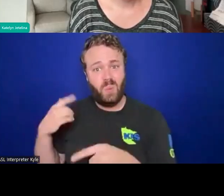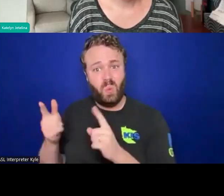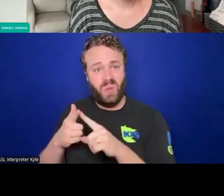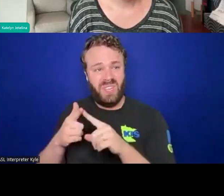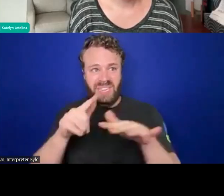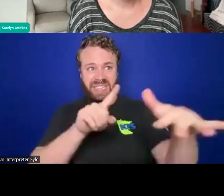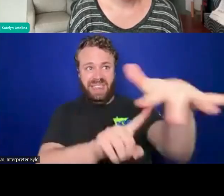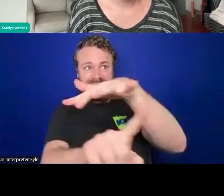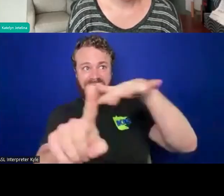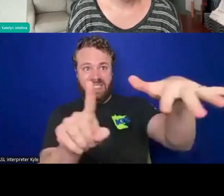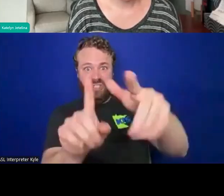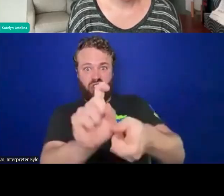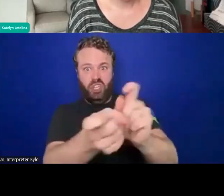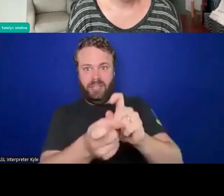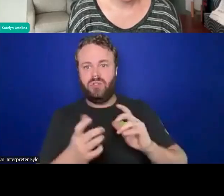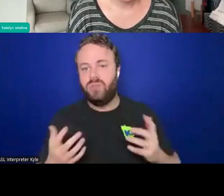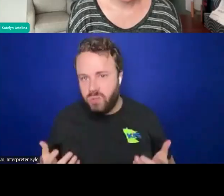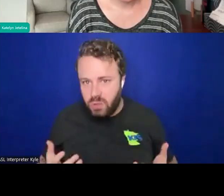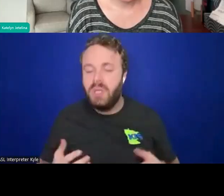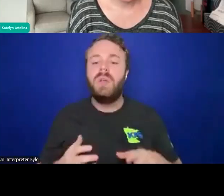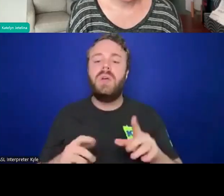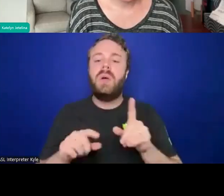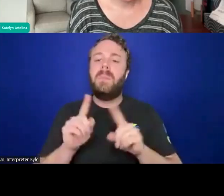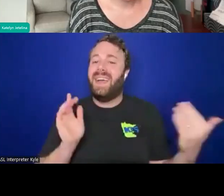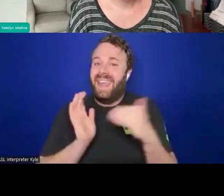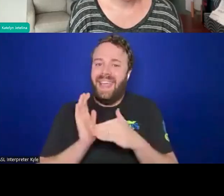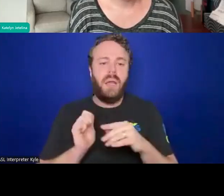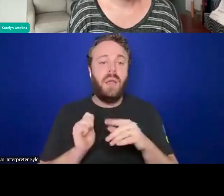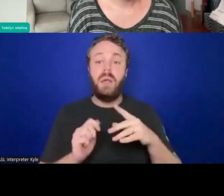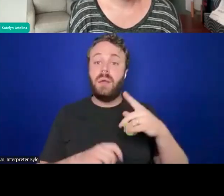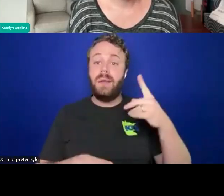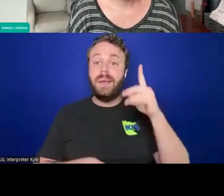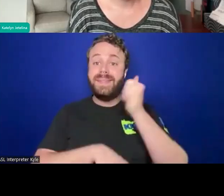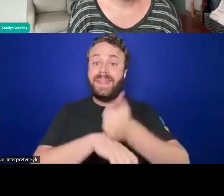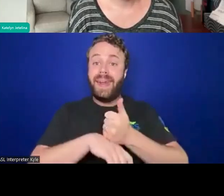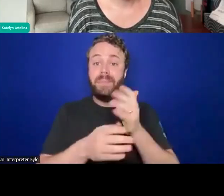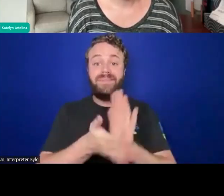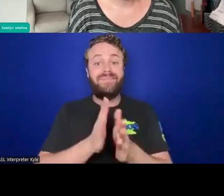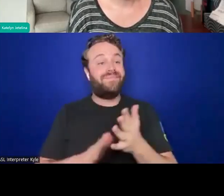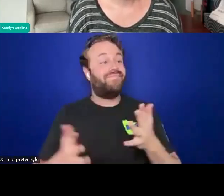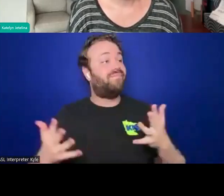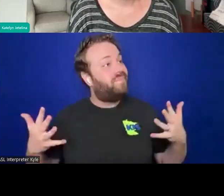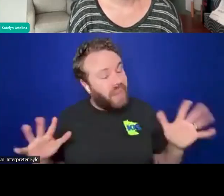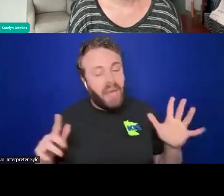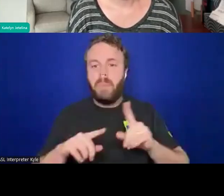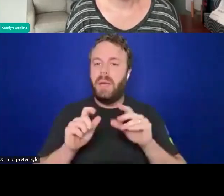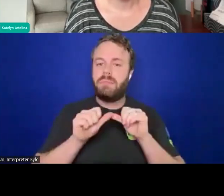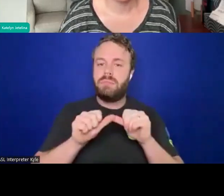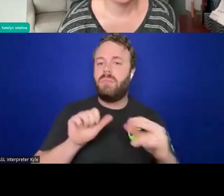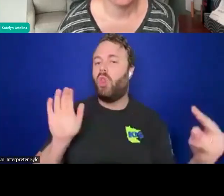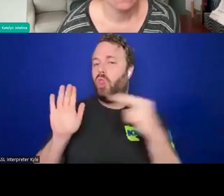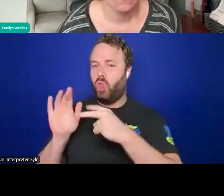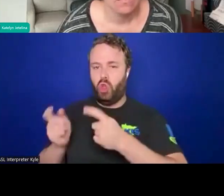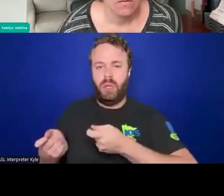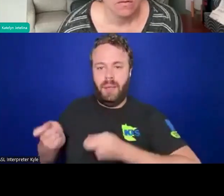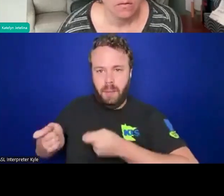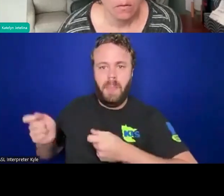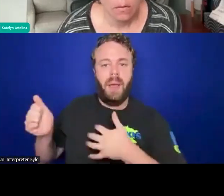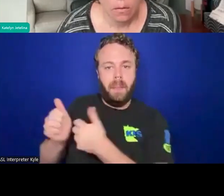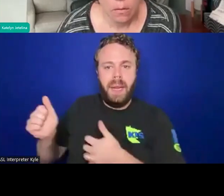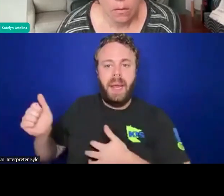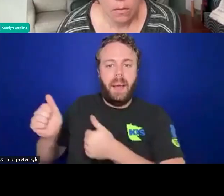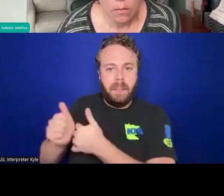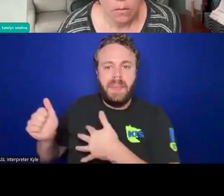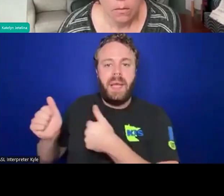being sure that it's a cycle, and that all of the community organization efforts that we build are